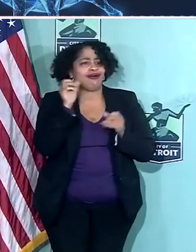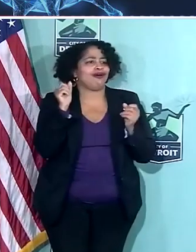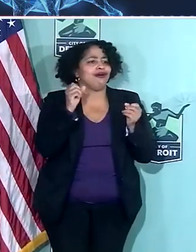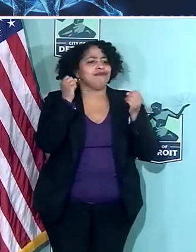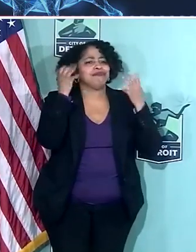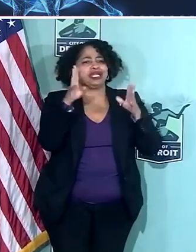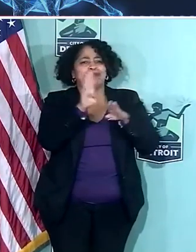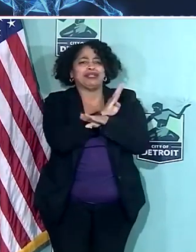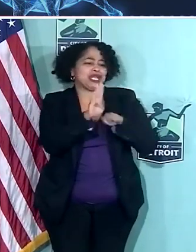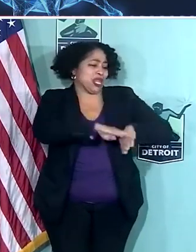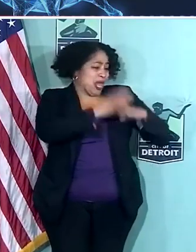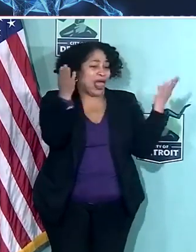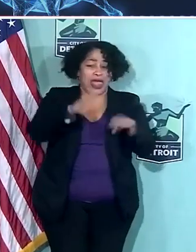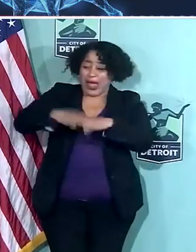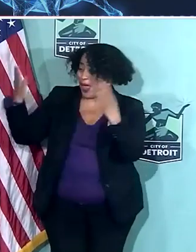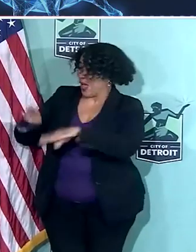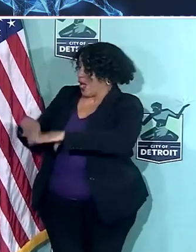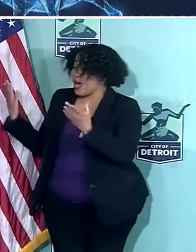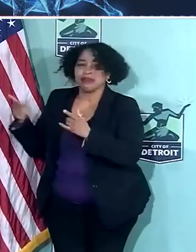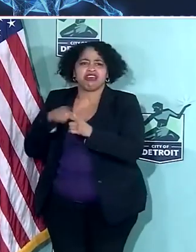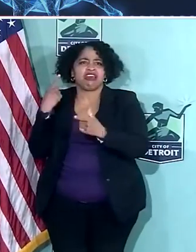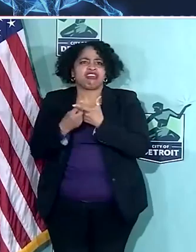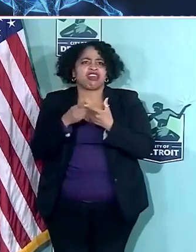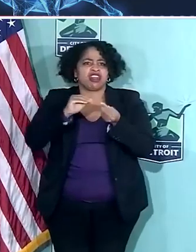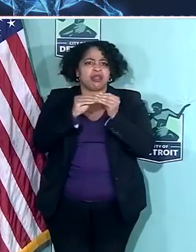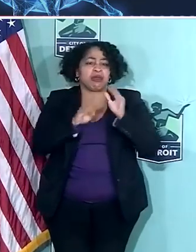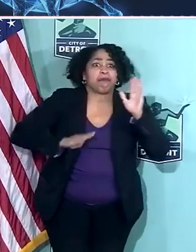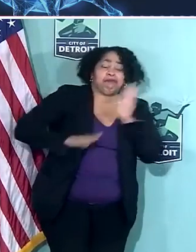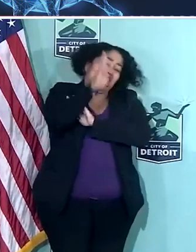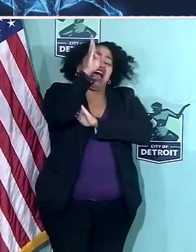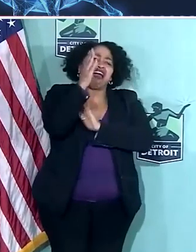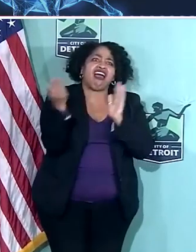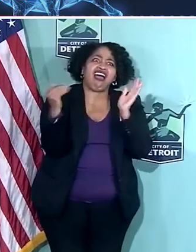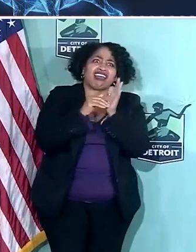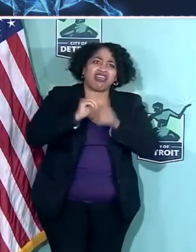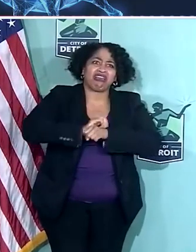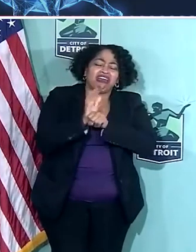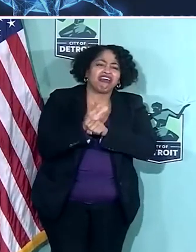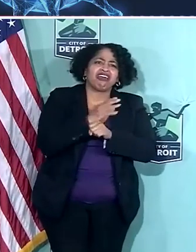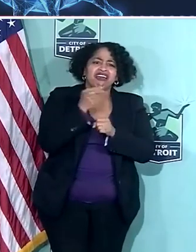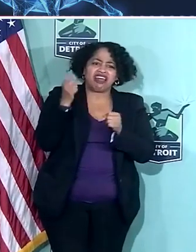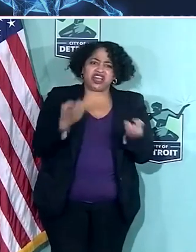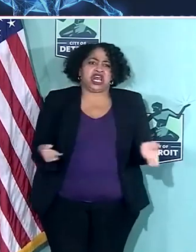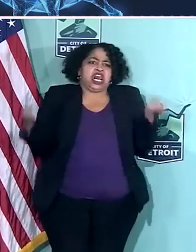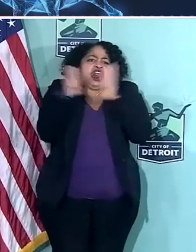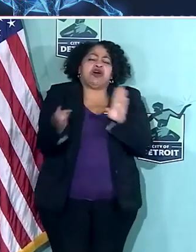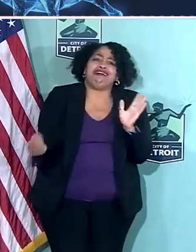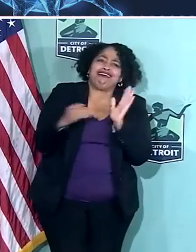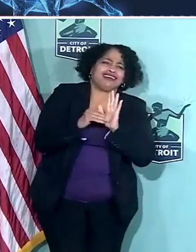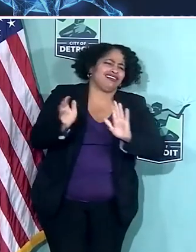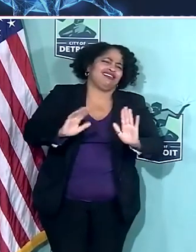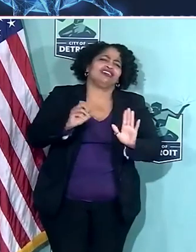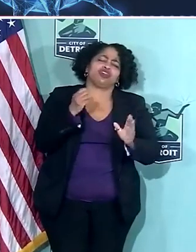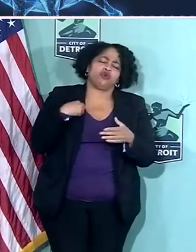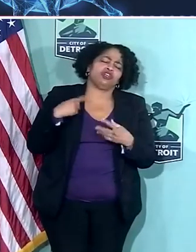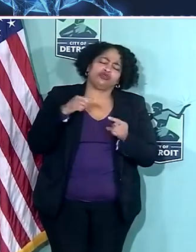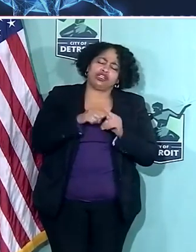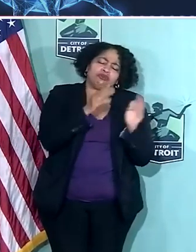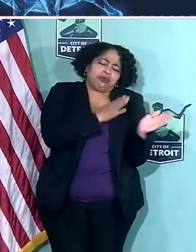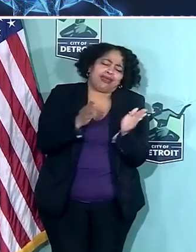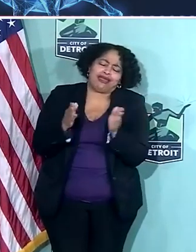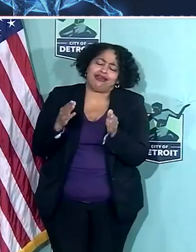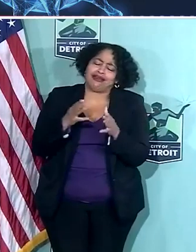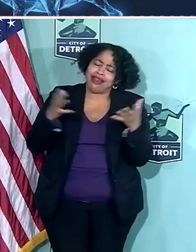open, have the infection rate spike, and have to close them again. And so we put in a huge amount of preparation, and the individuals with me